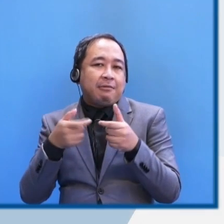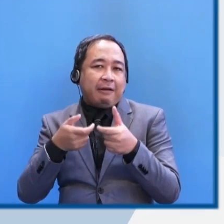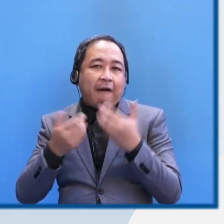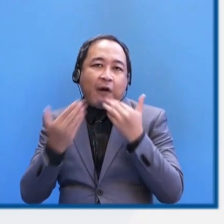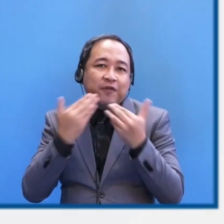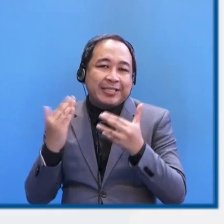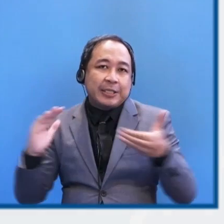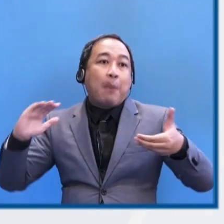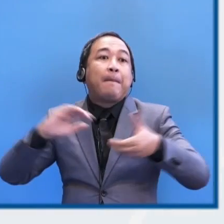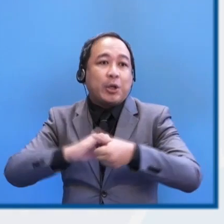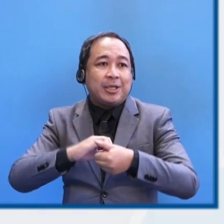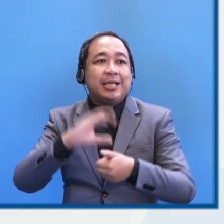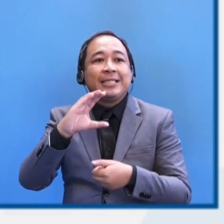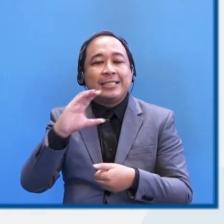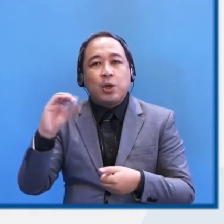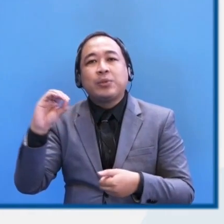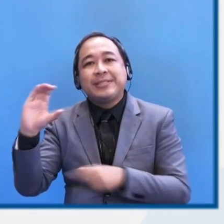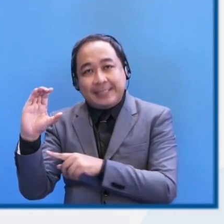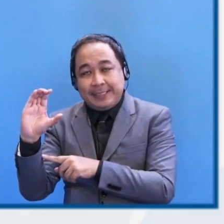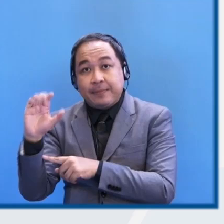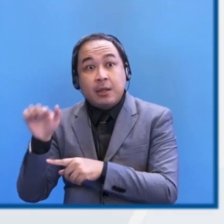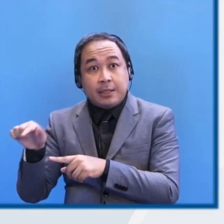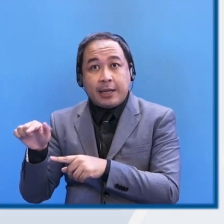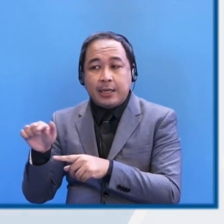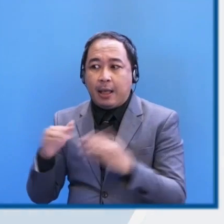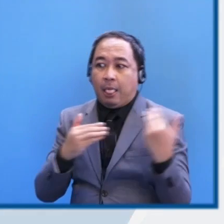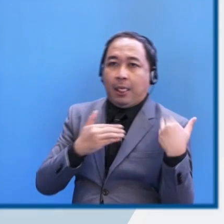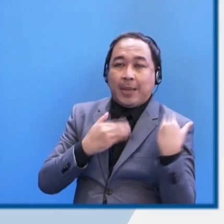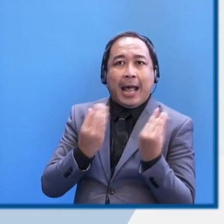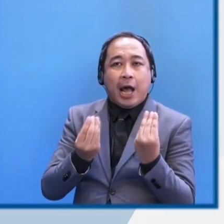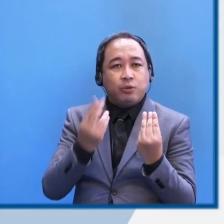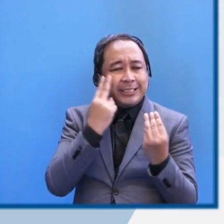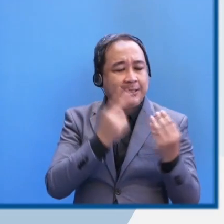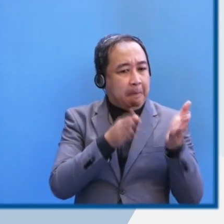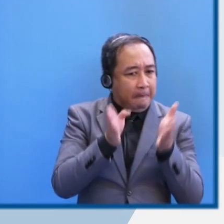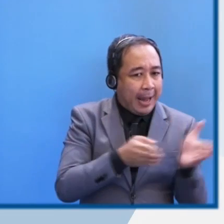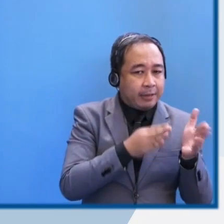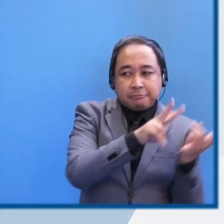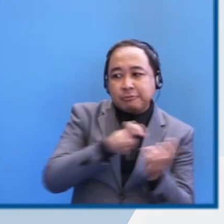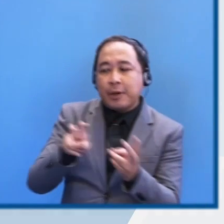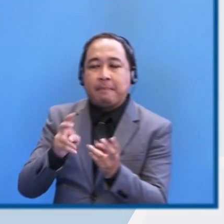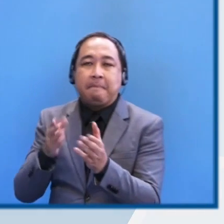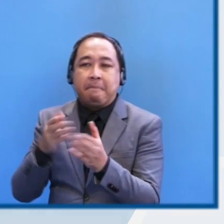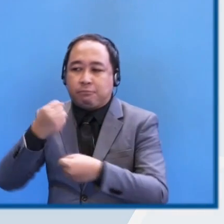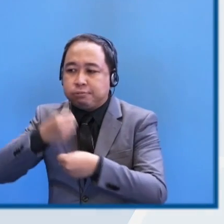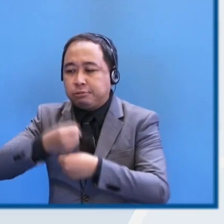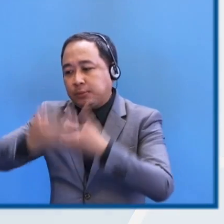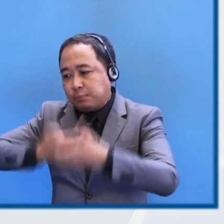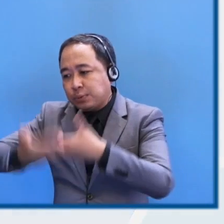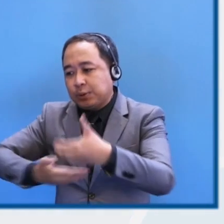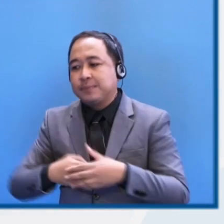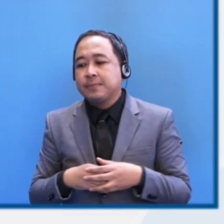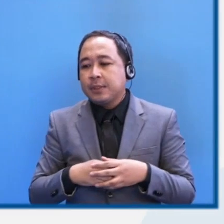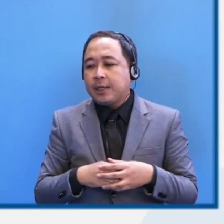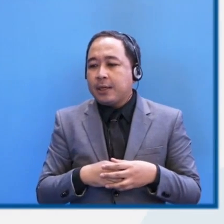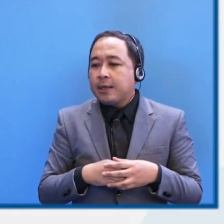ensure ADMER full and effective implementation. The ACC Council, AMDM, and